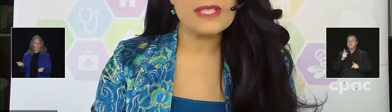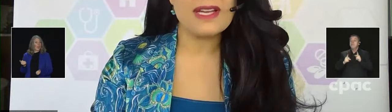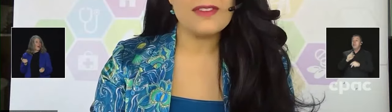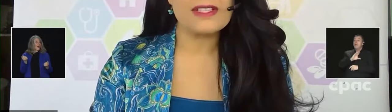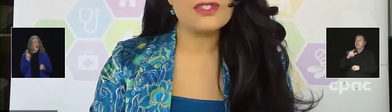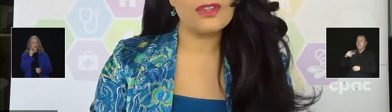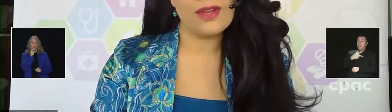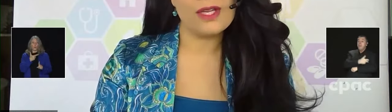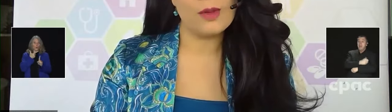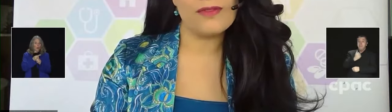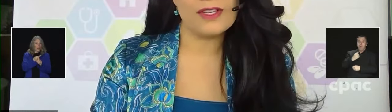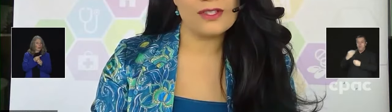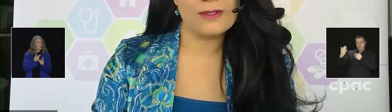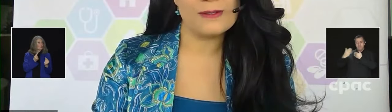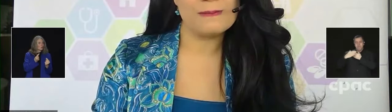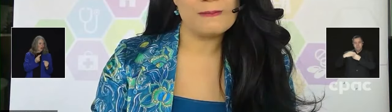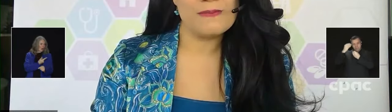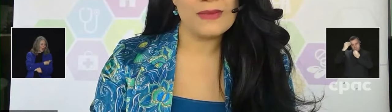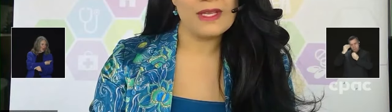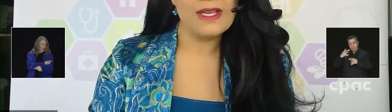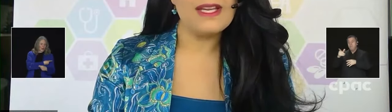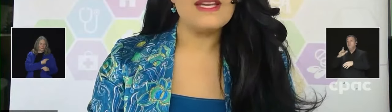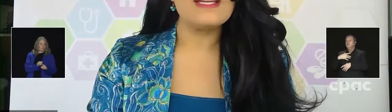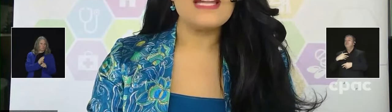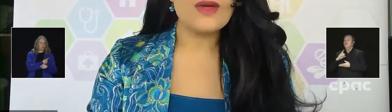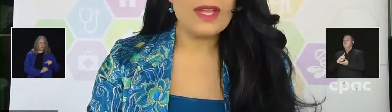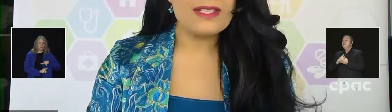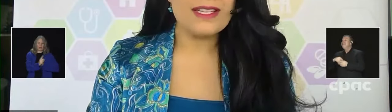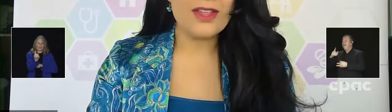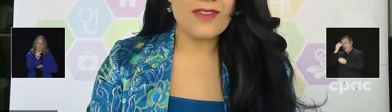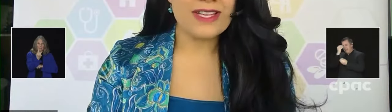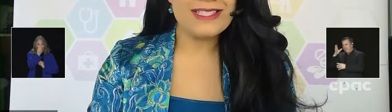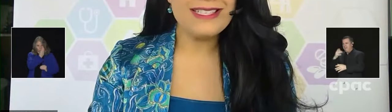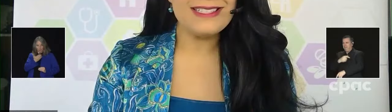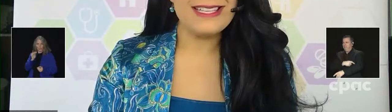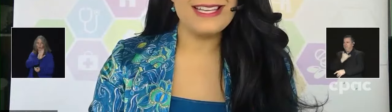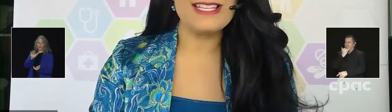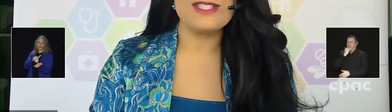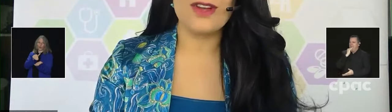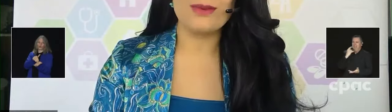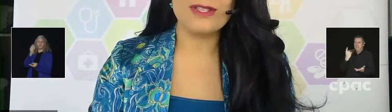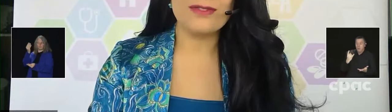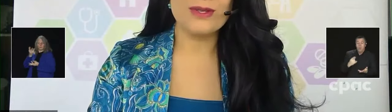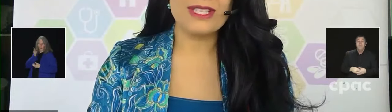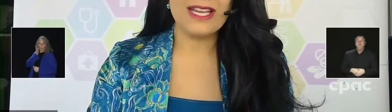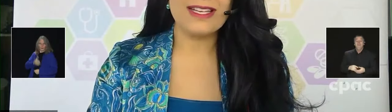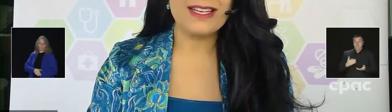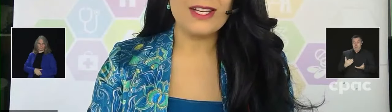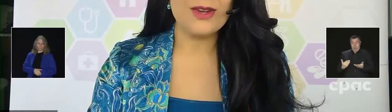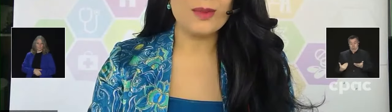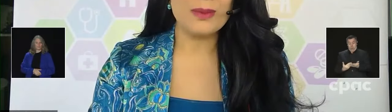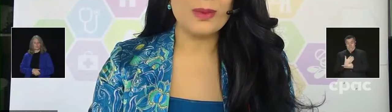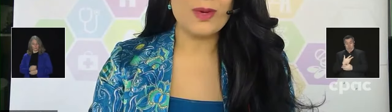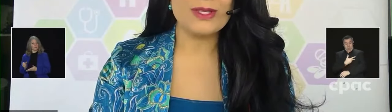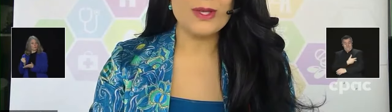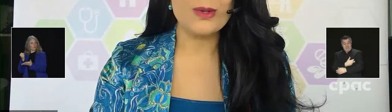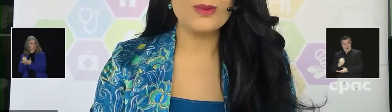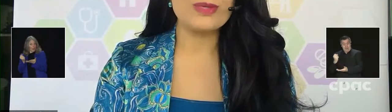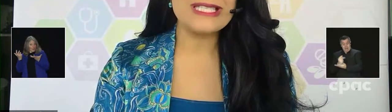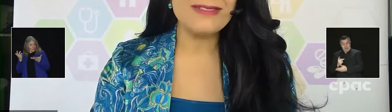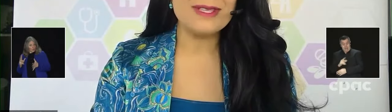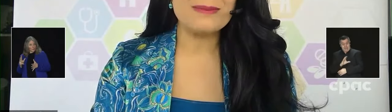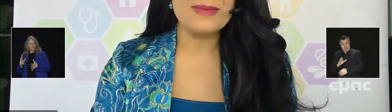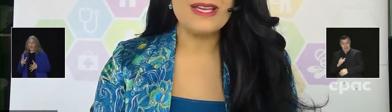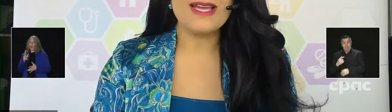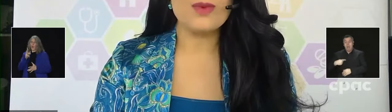possible side effects to their healthcare professionals. Now that another vaccine is authorized for use in Canada. I know people will want to know